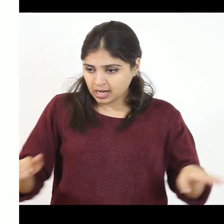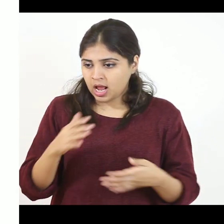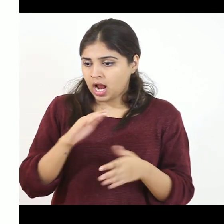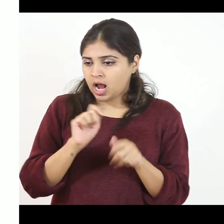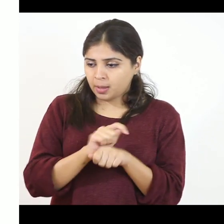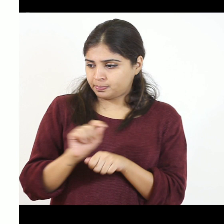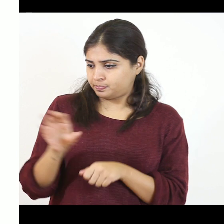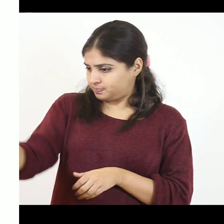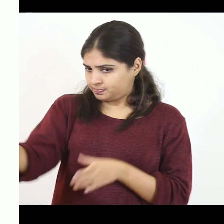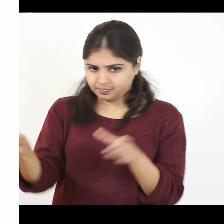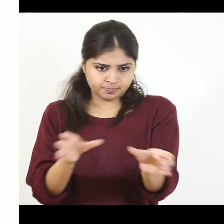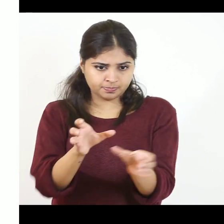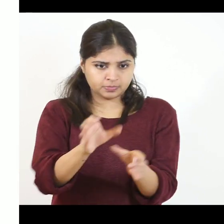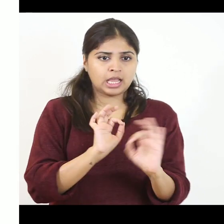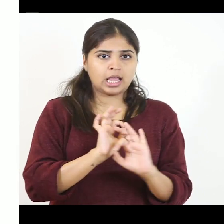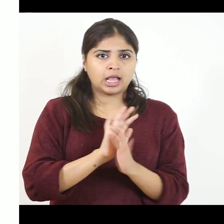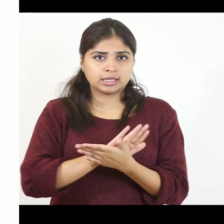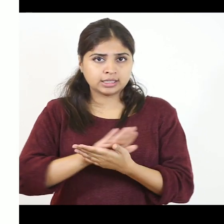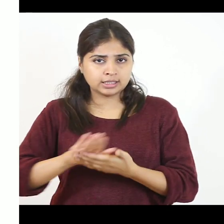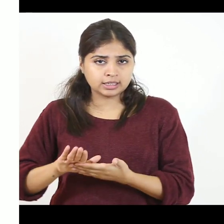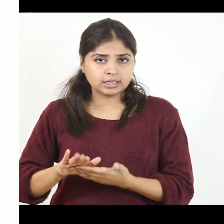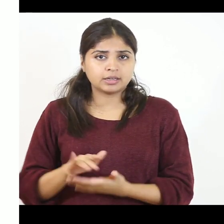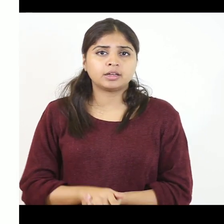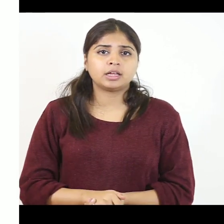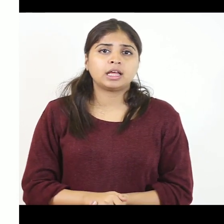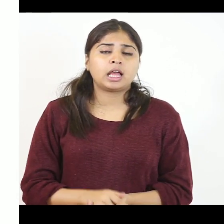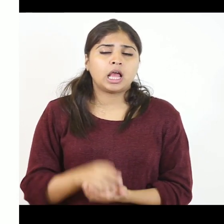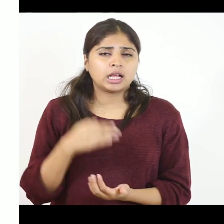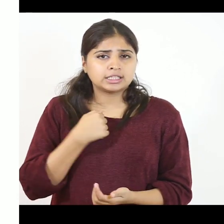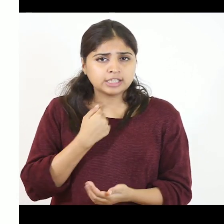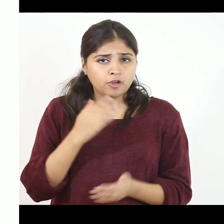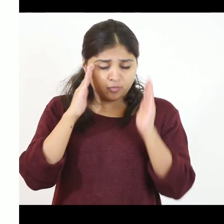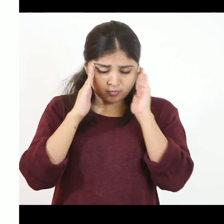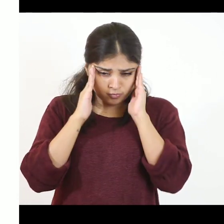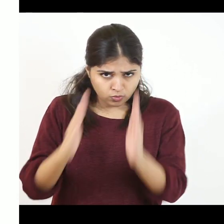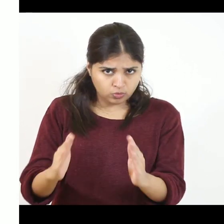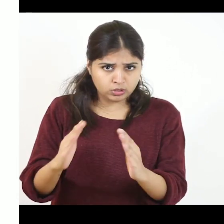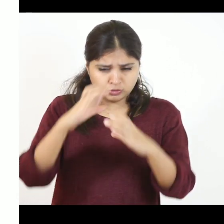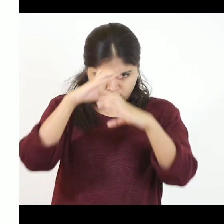Keeping your concentration and focus at your work.